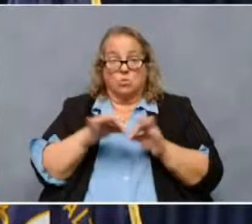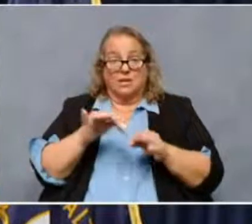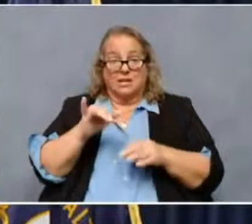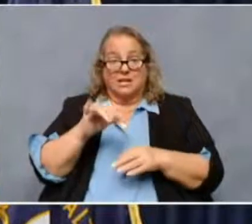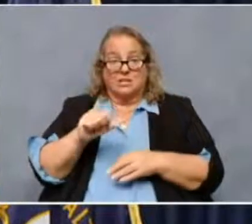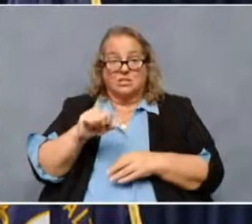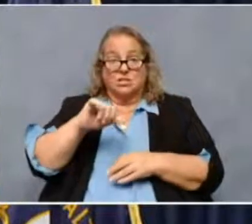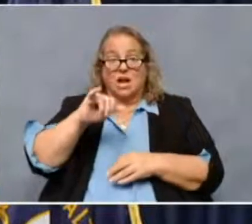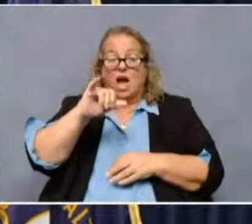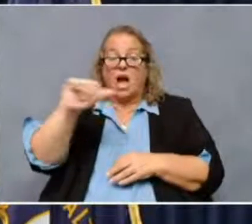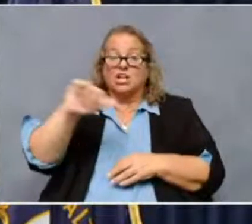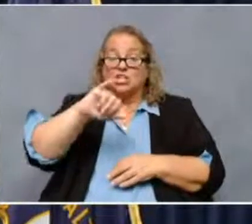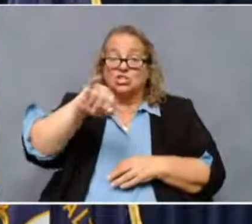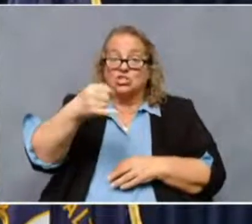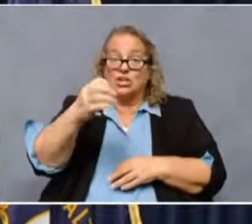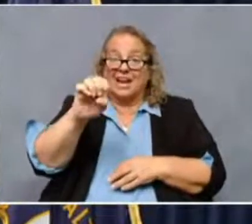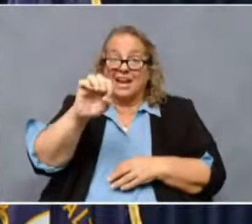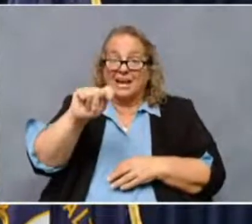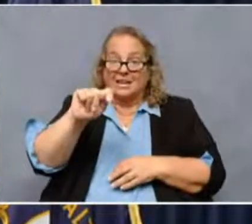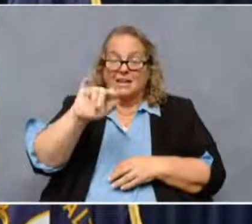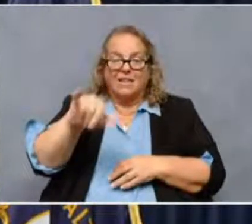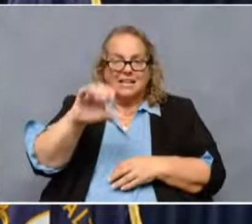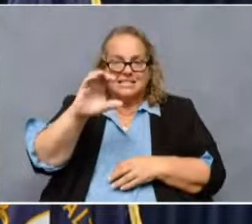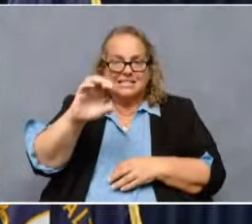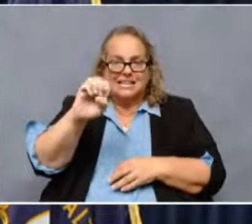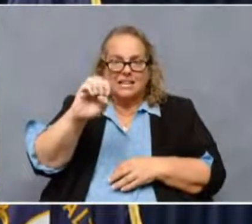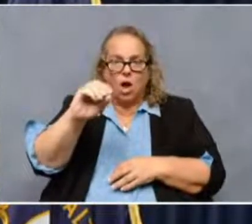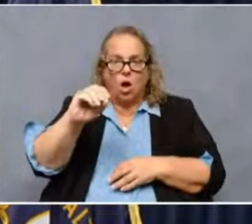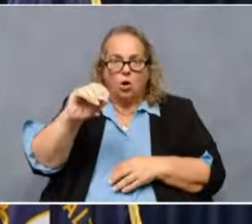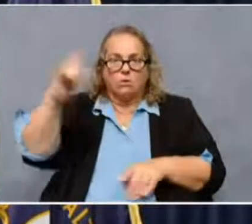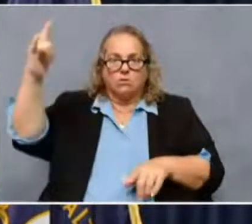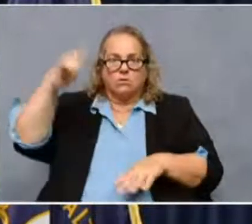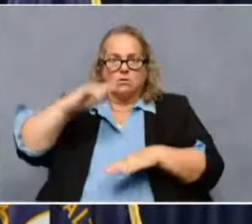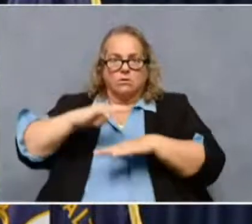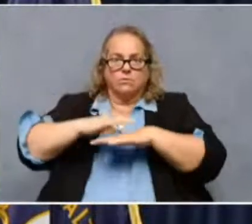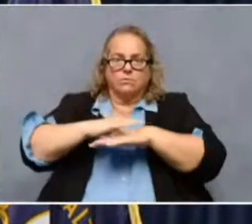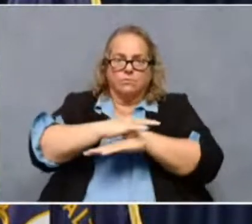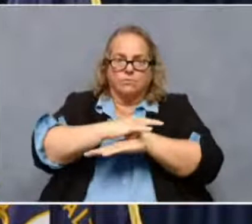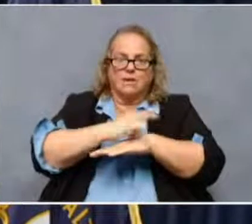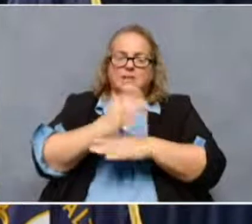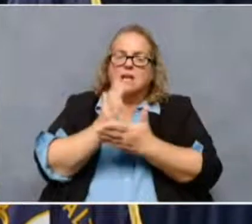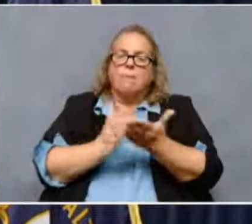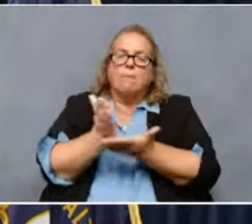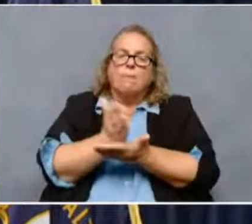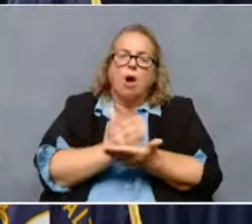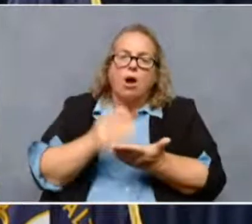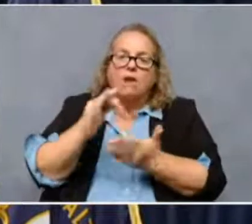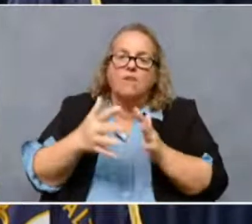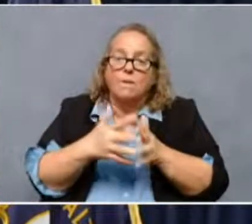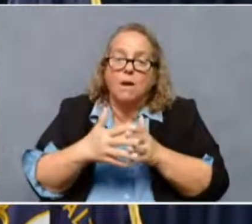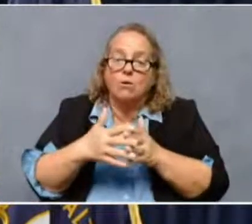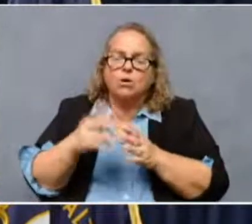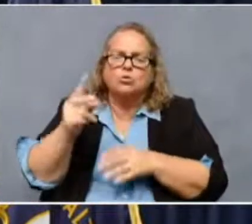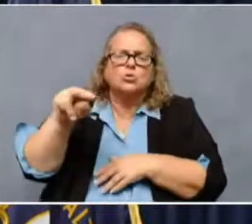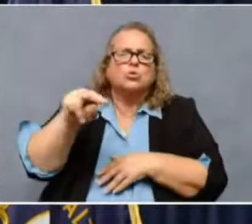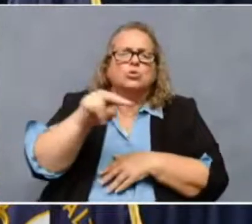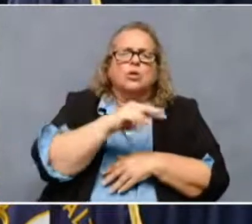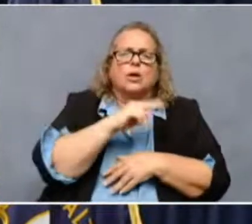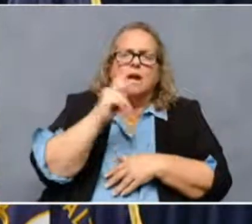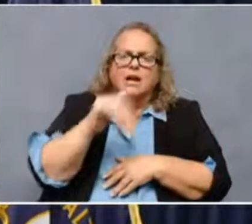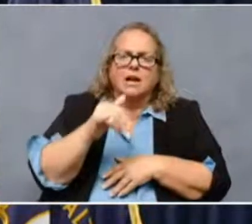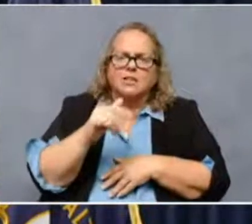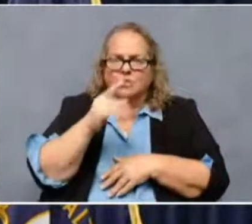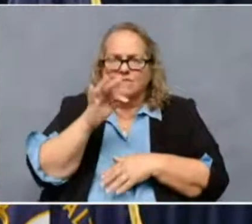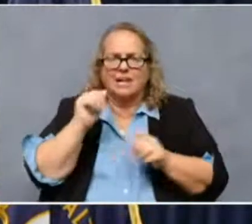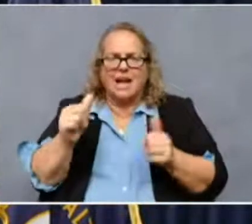flown in on from some part of America to look at a place to invest or to visit a facility from one of their companies.